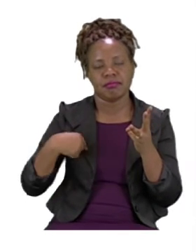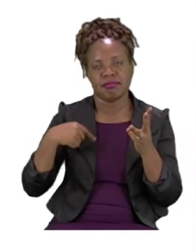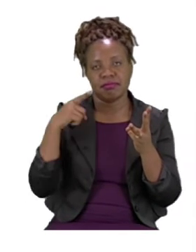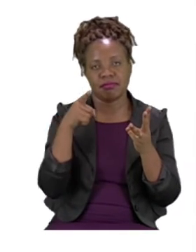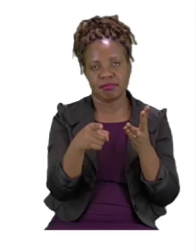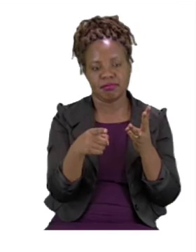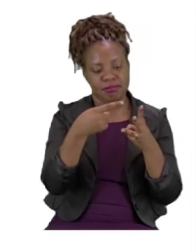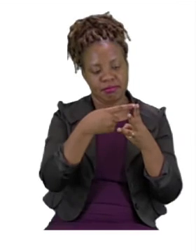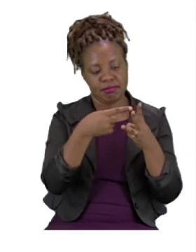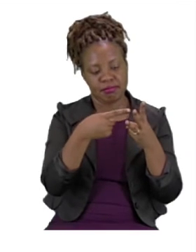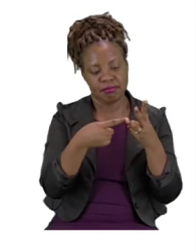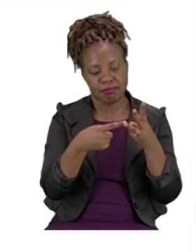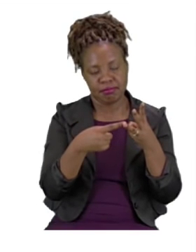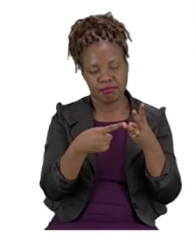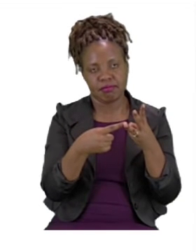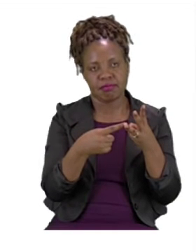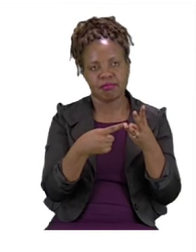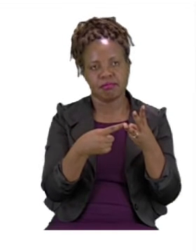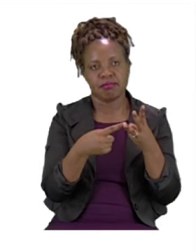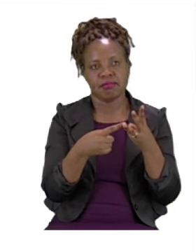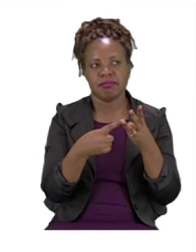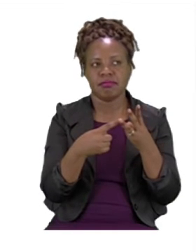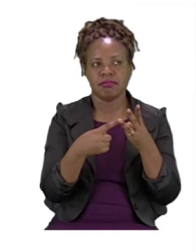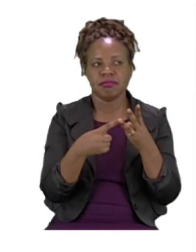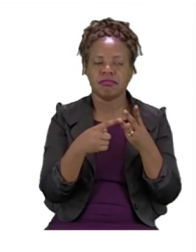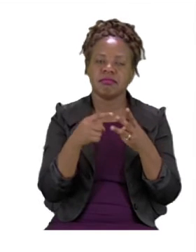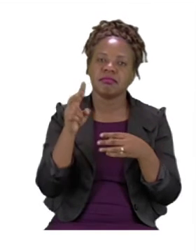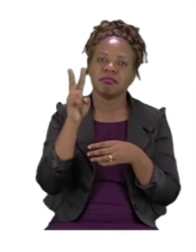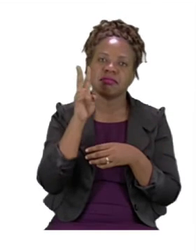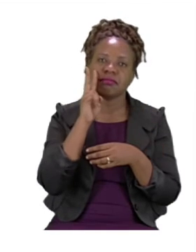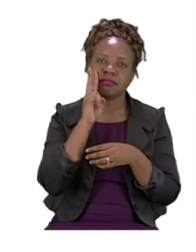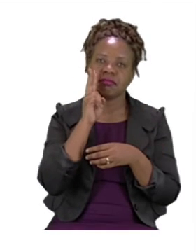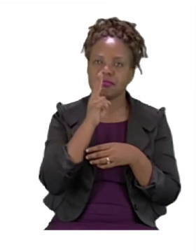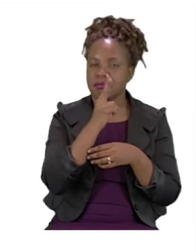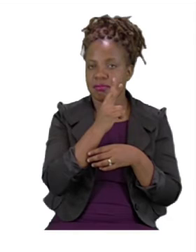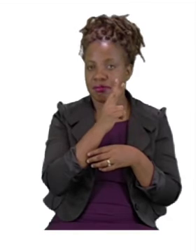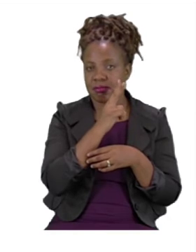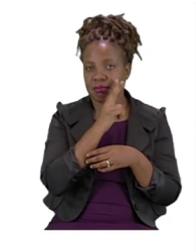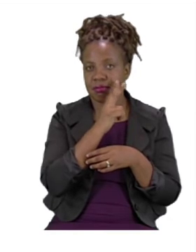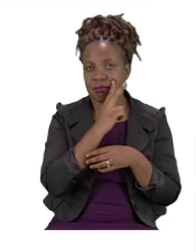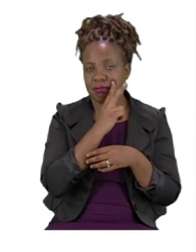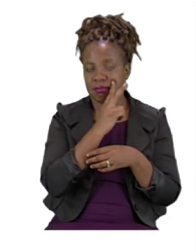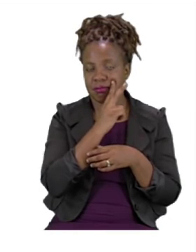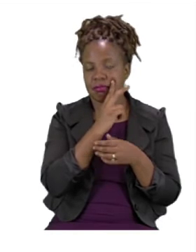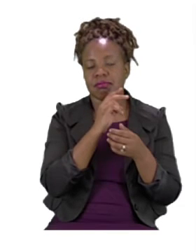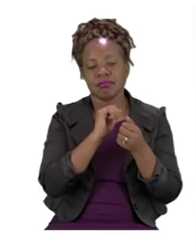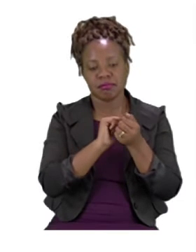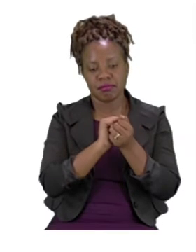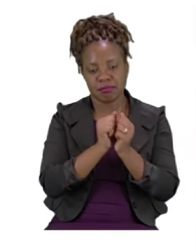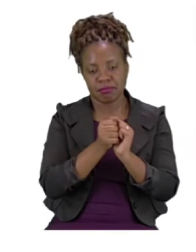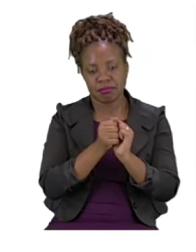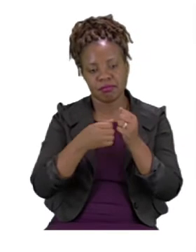he. For these three words, our flower makes the word like change